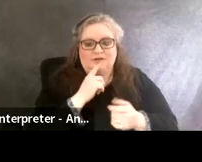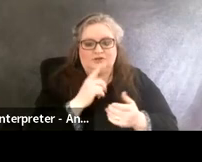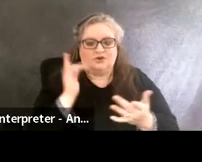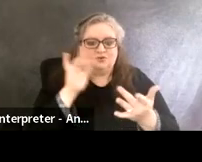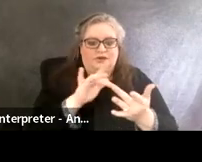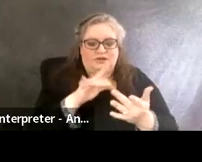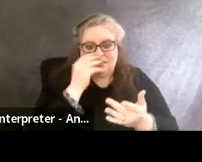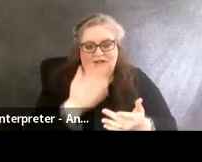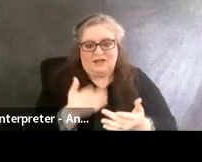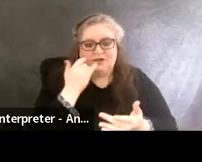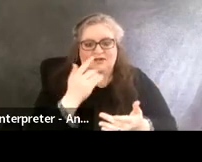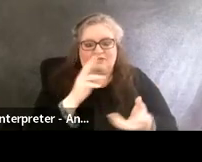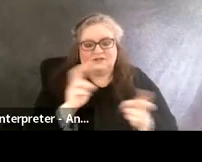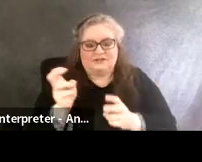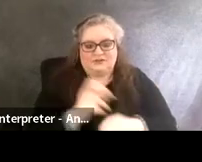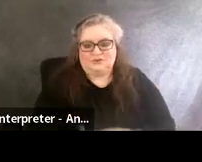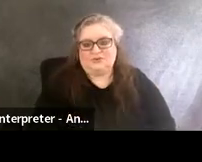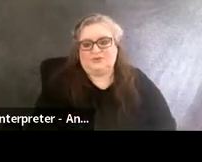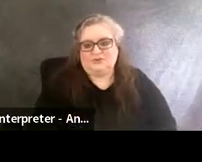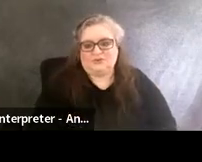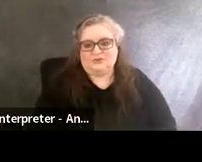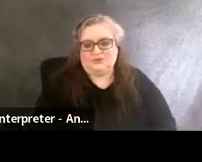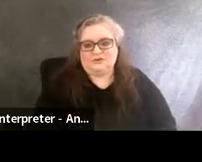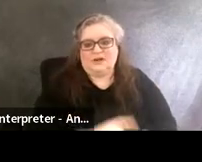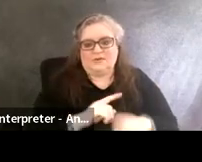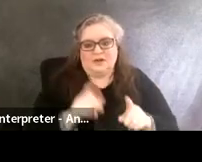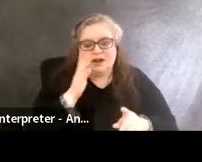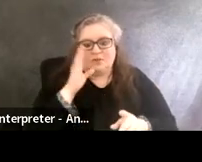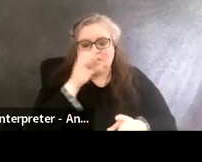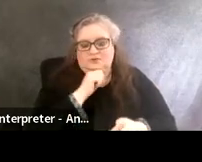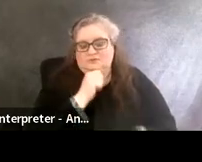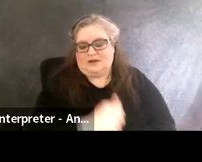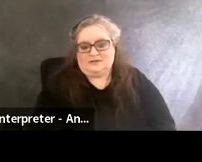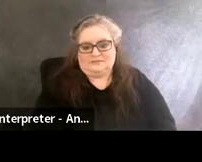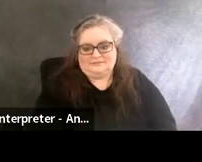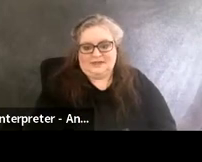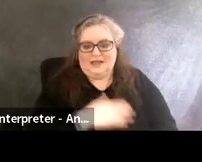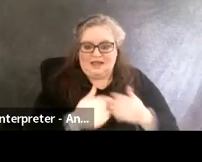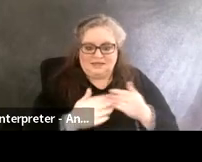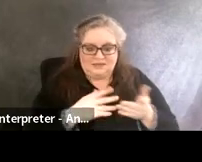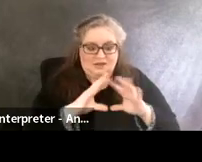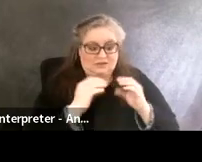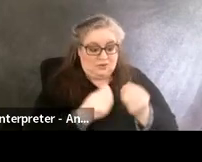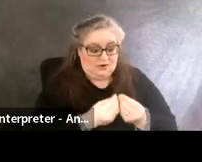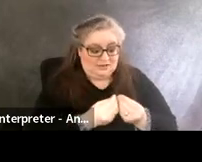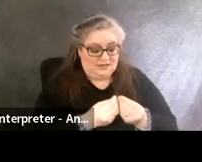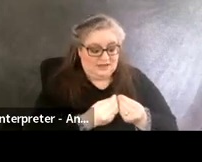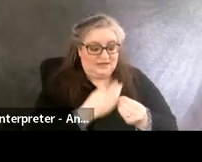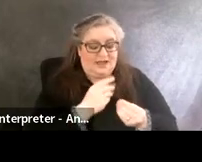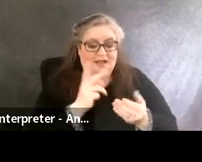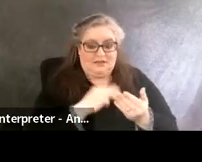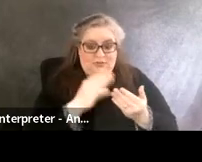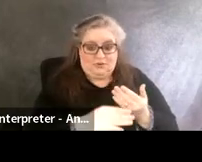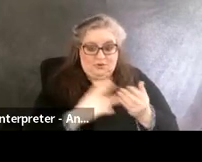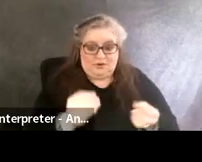out and let you know if there would be an issue, but I would assume not. as long as your organization and the programming